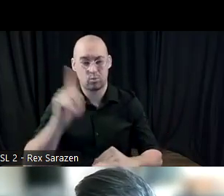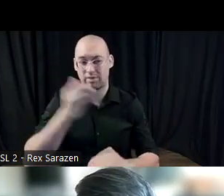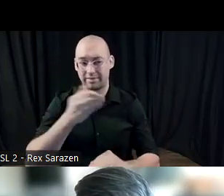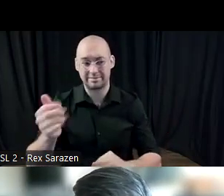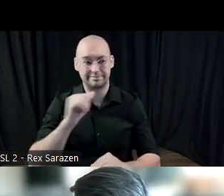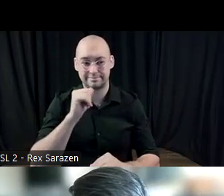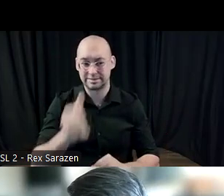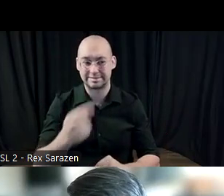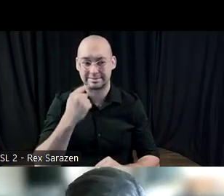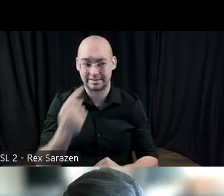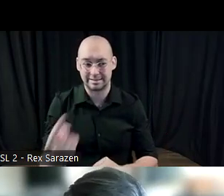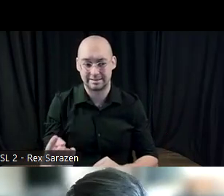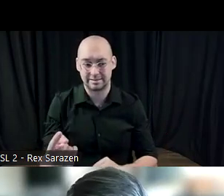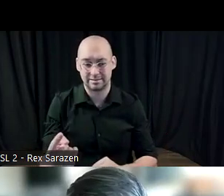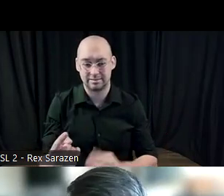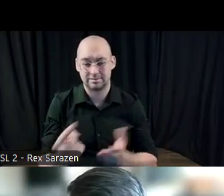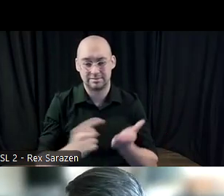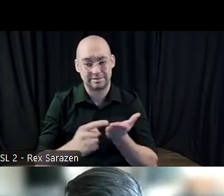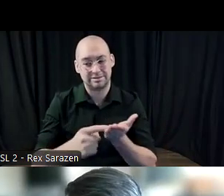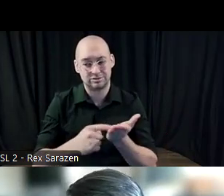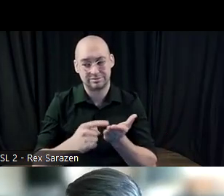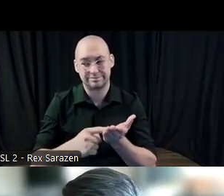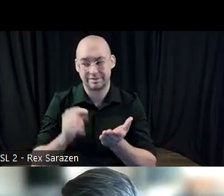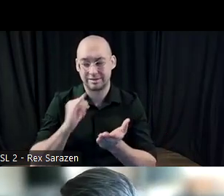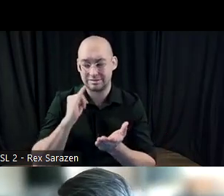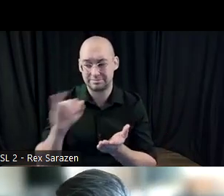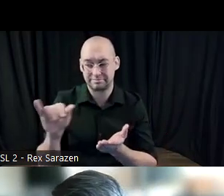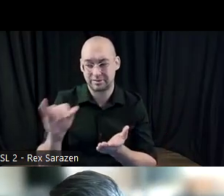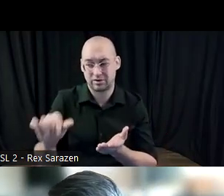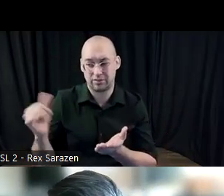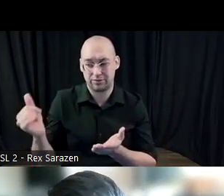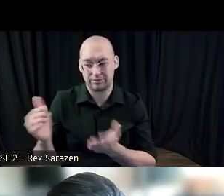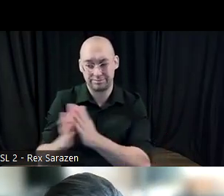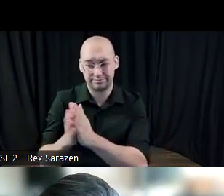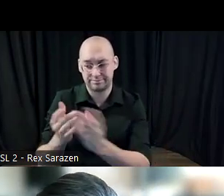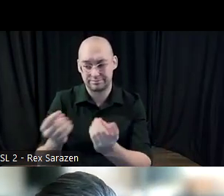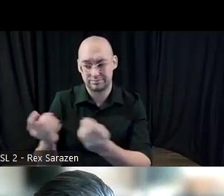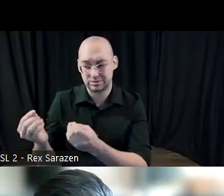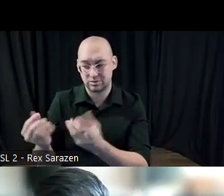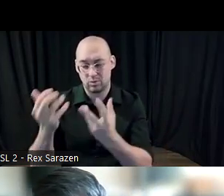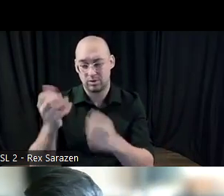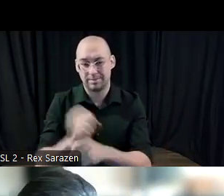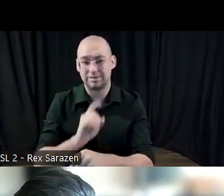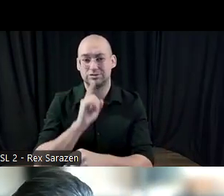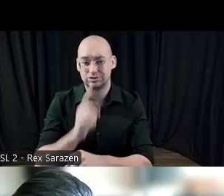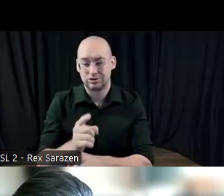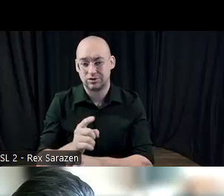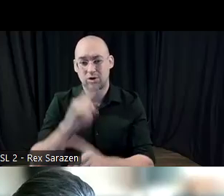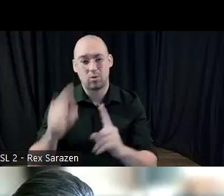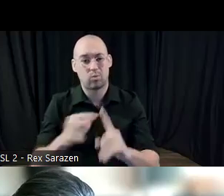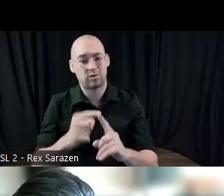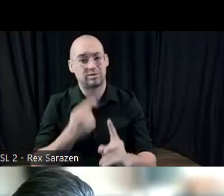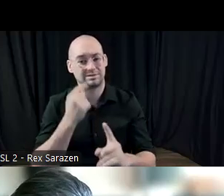our discussion in the subcommittee, and this applies to several other initiatives, is that we got to make sure that when we mention